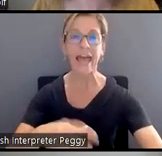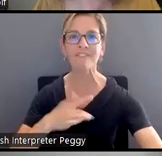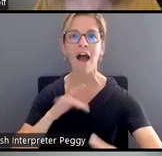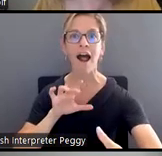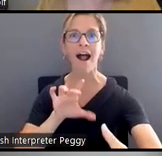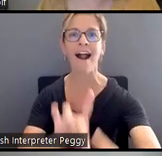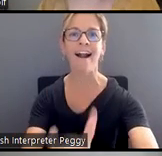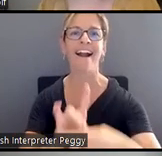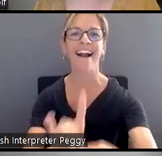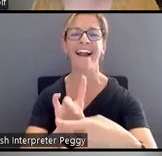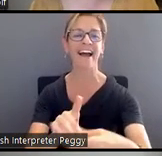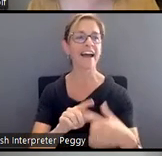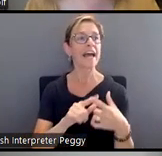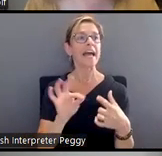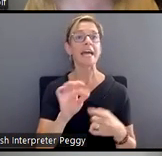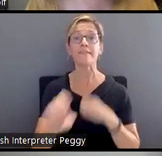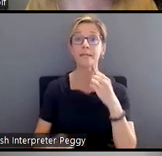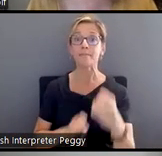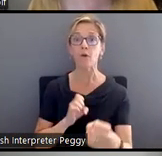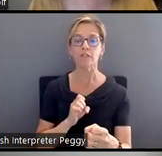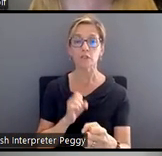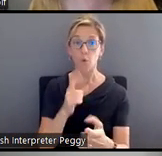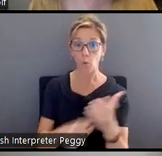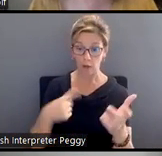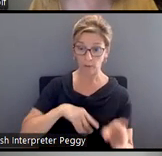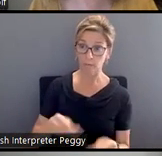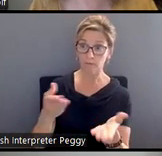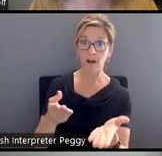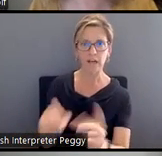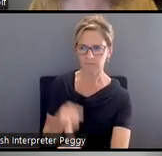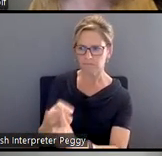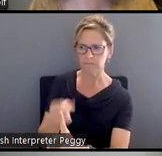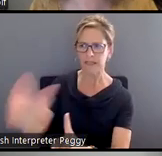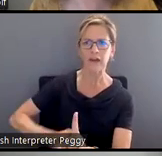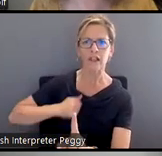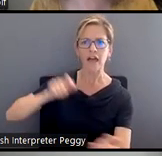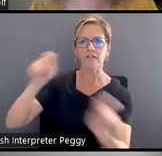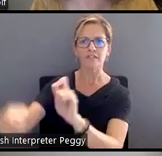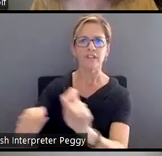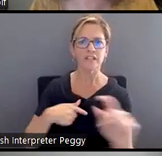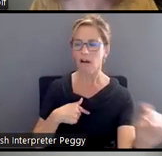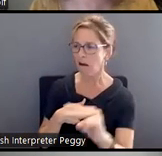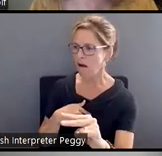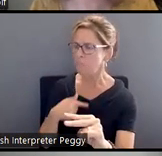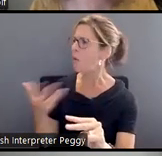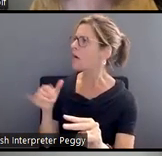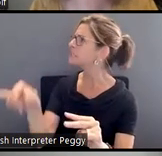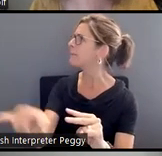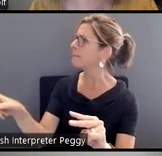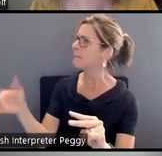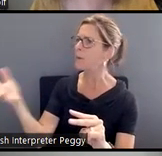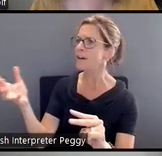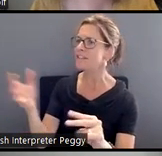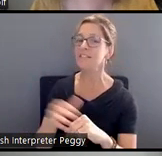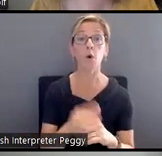behind how what we have provided has changed someone's life. And what you are providing changes